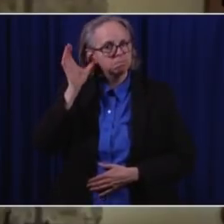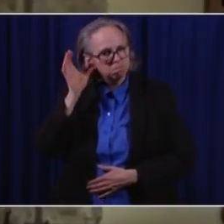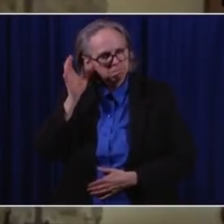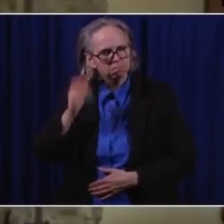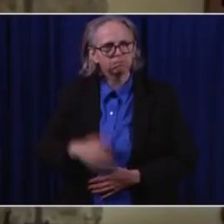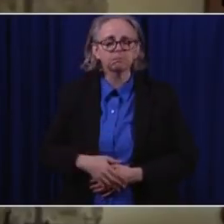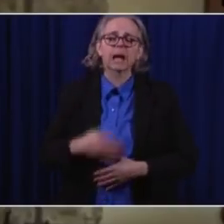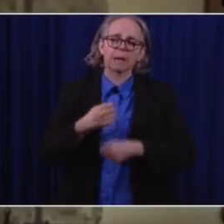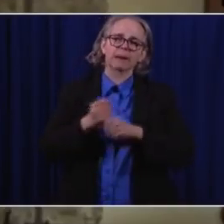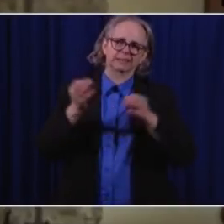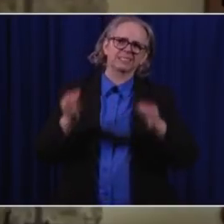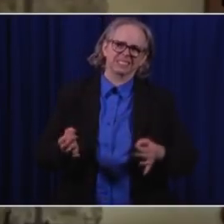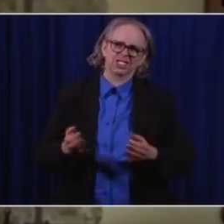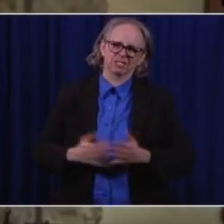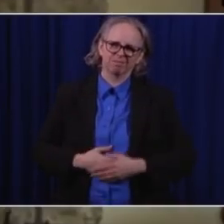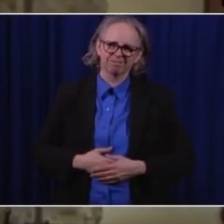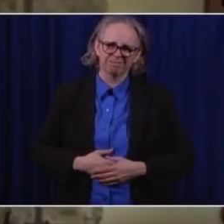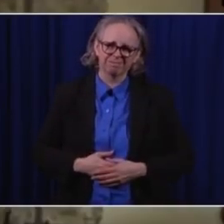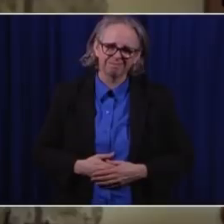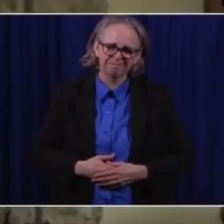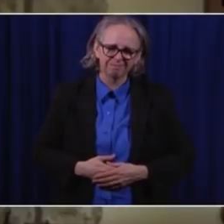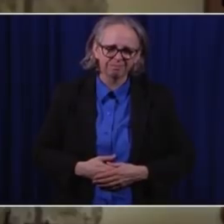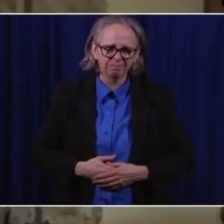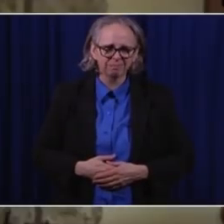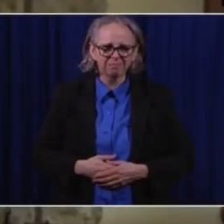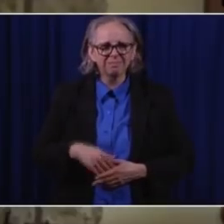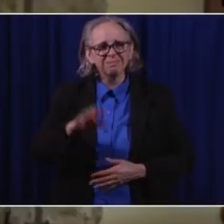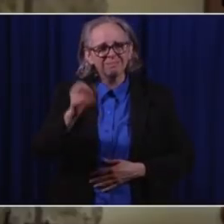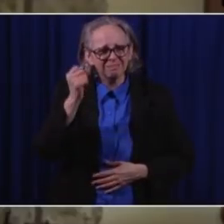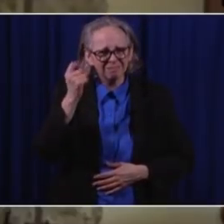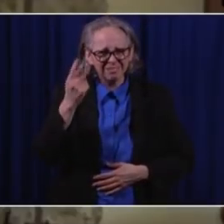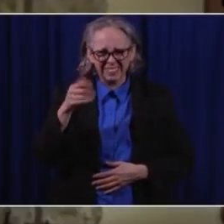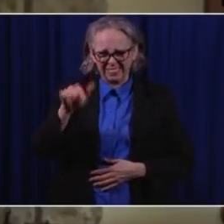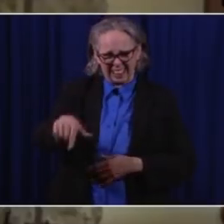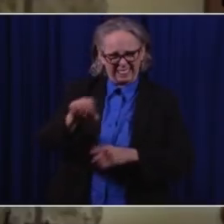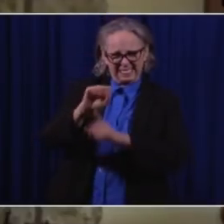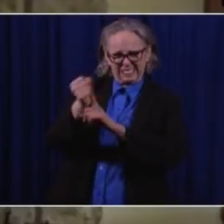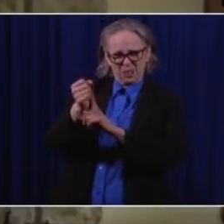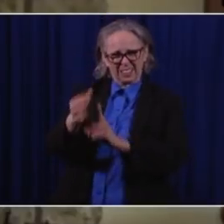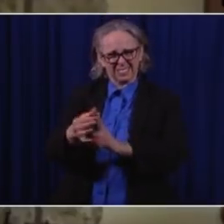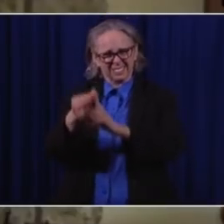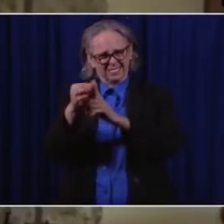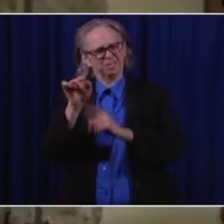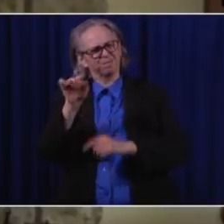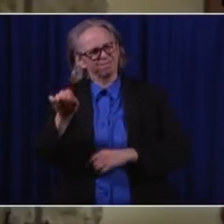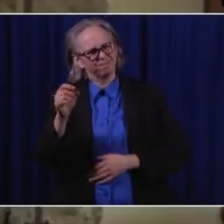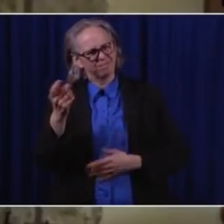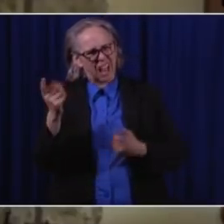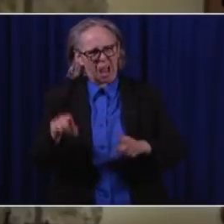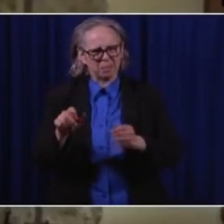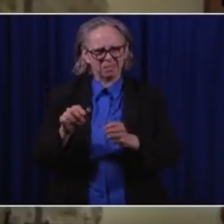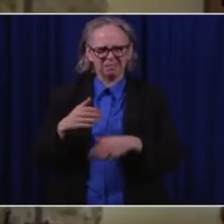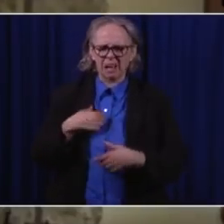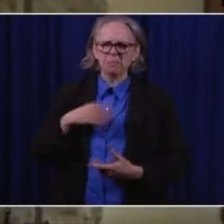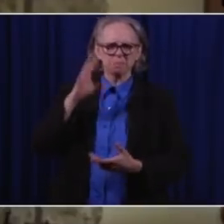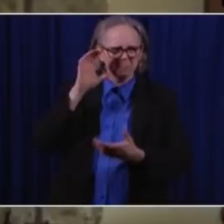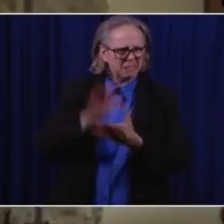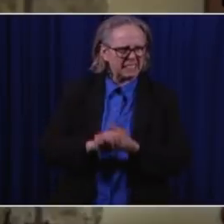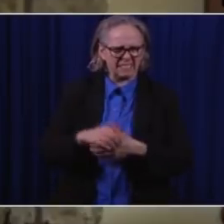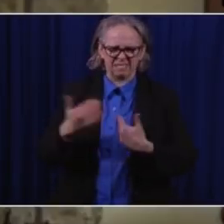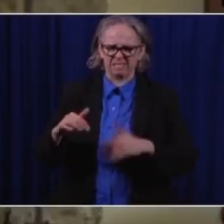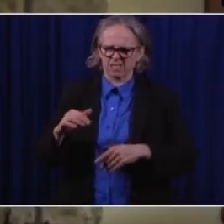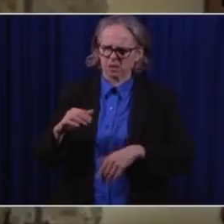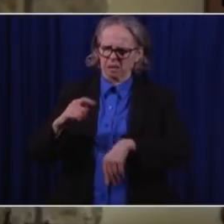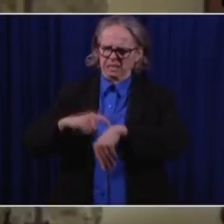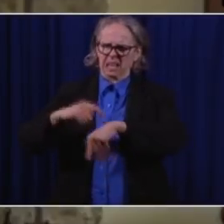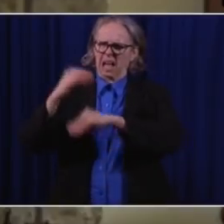case. I truly believe, the curfew we put in place, the retail